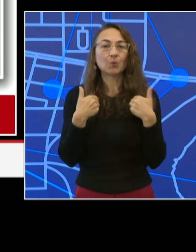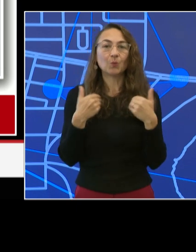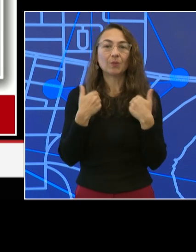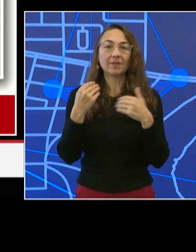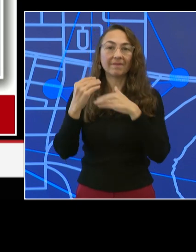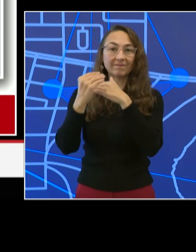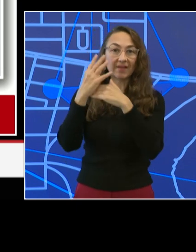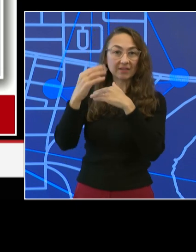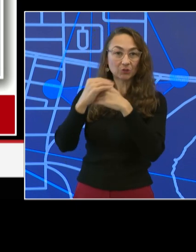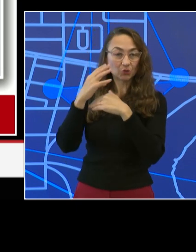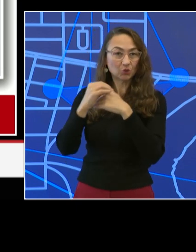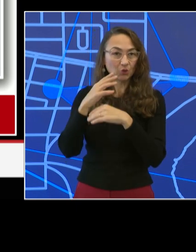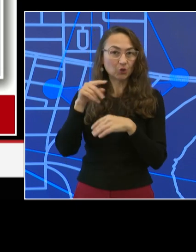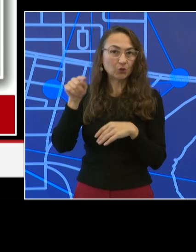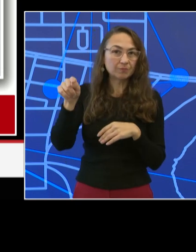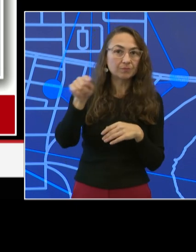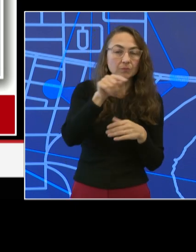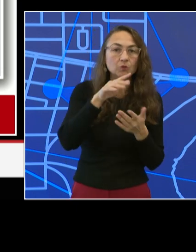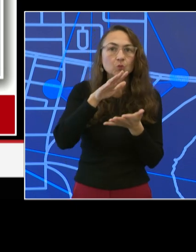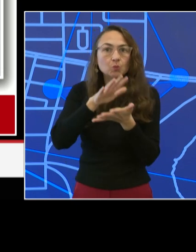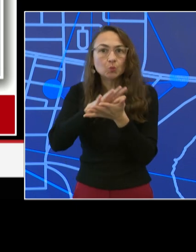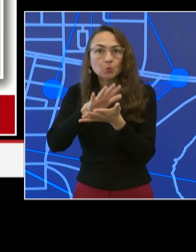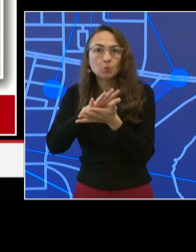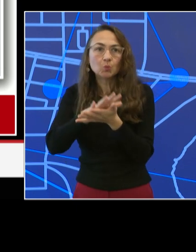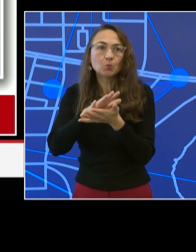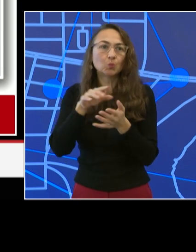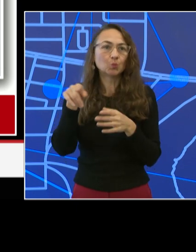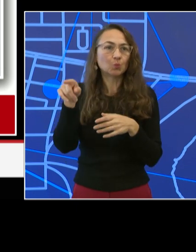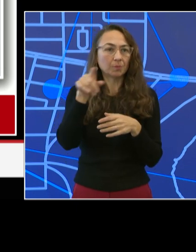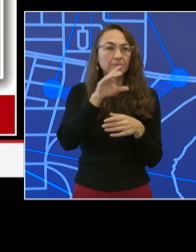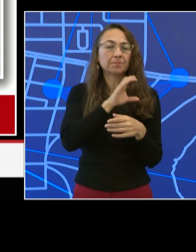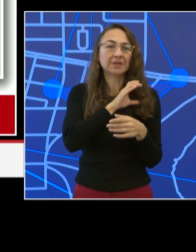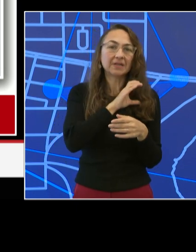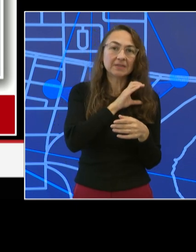city with our school resource officers to ensure that our